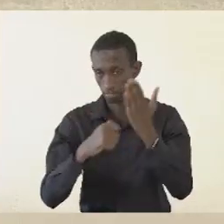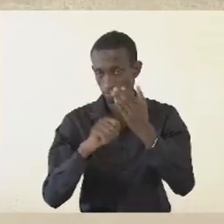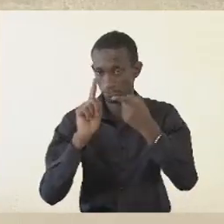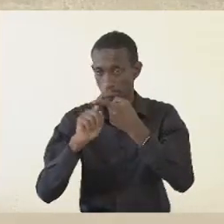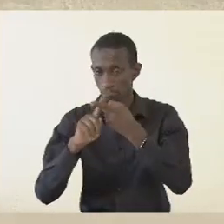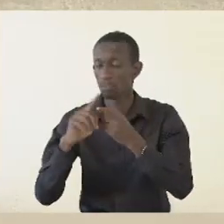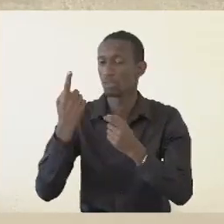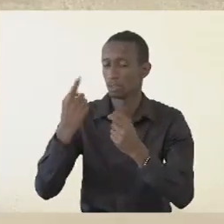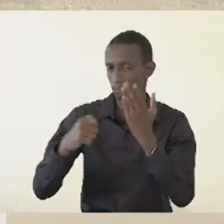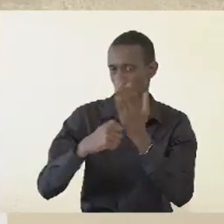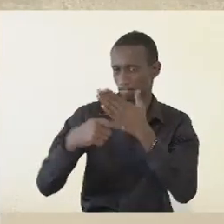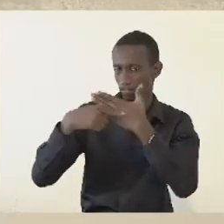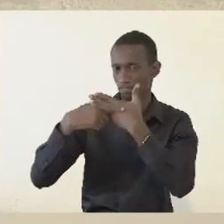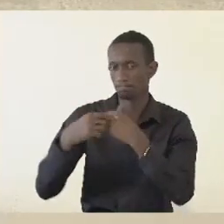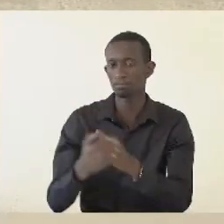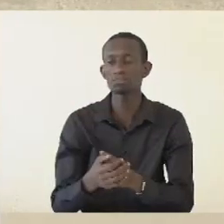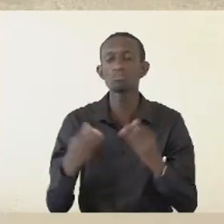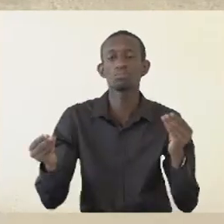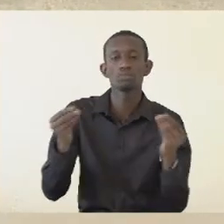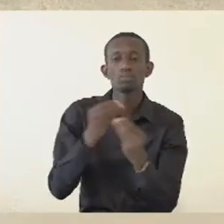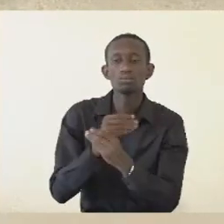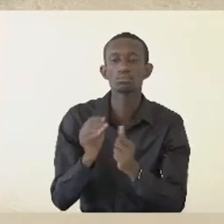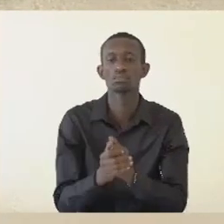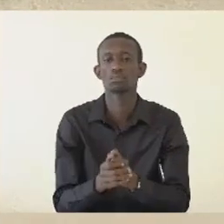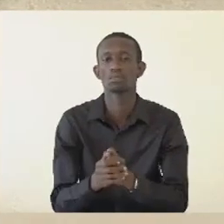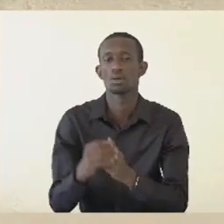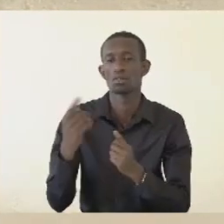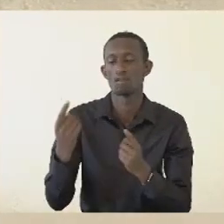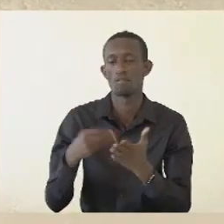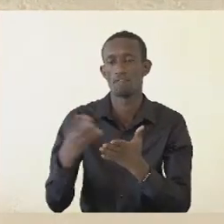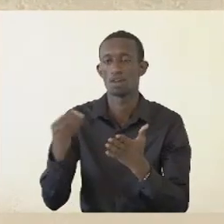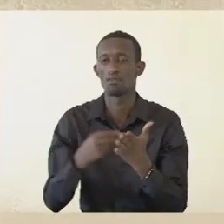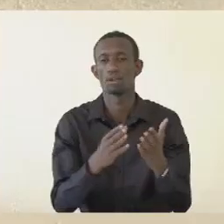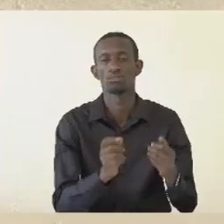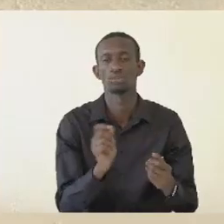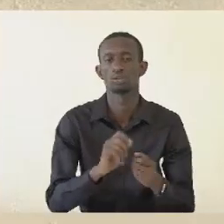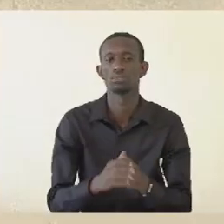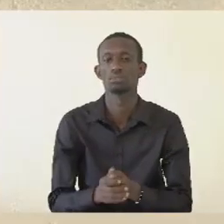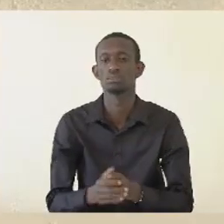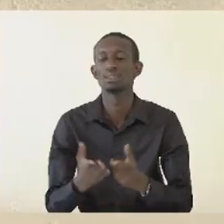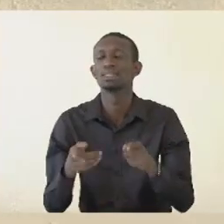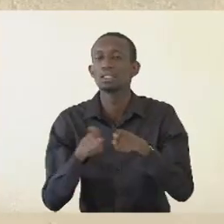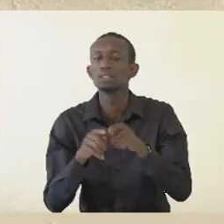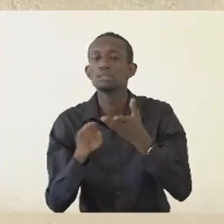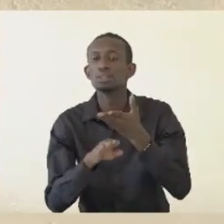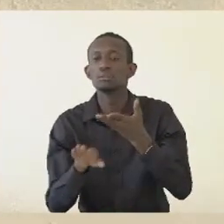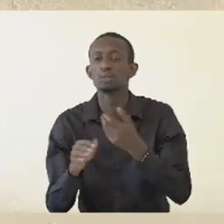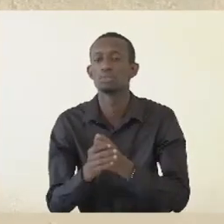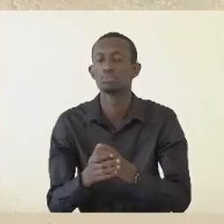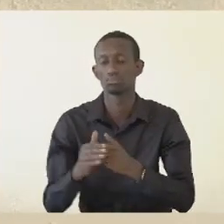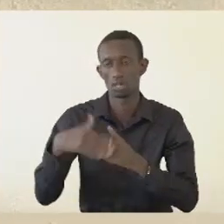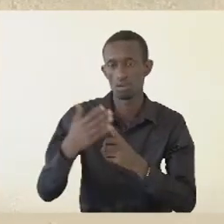negative. We have interchanged the valences and we have written them as subscripts after